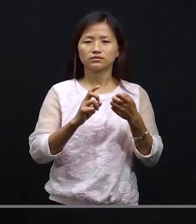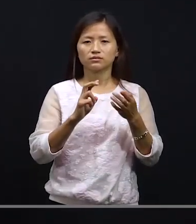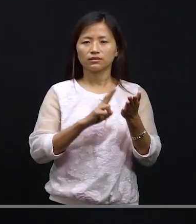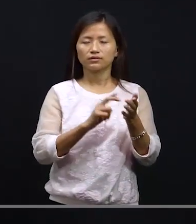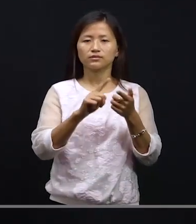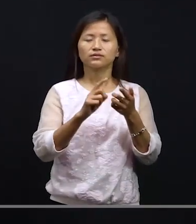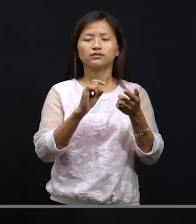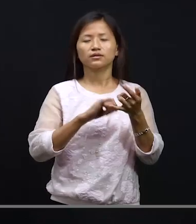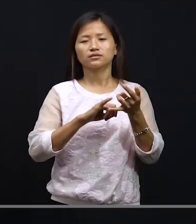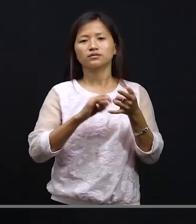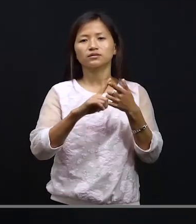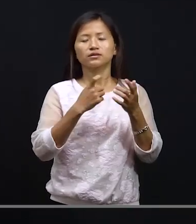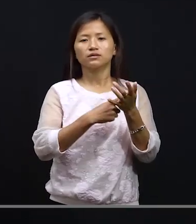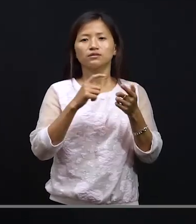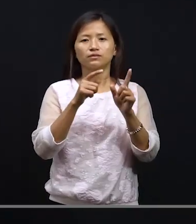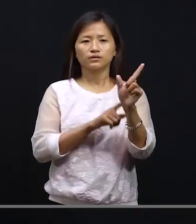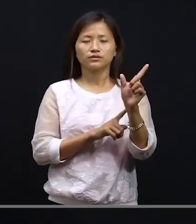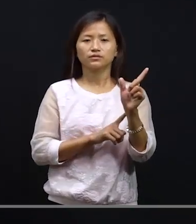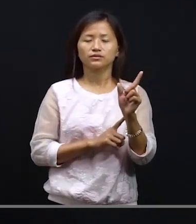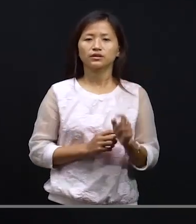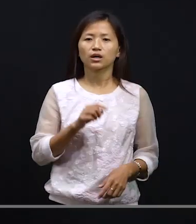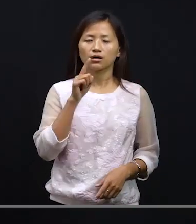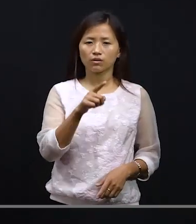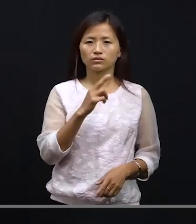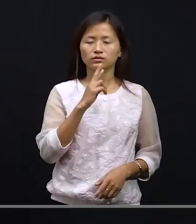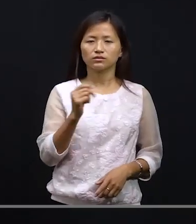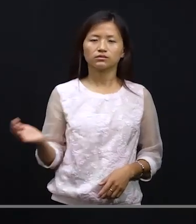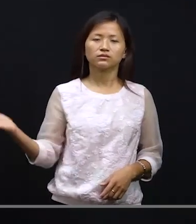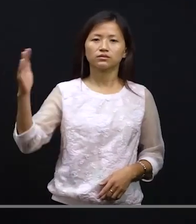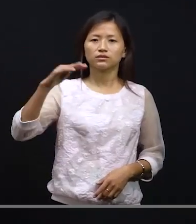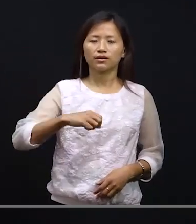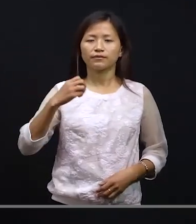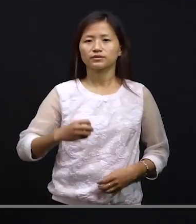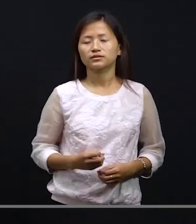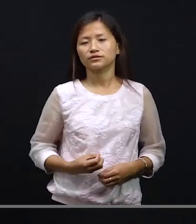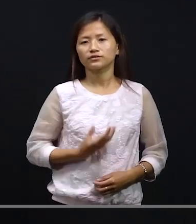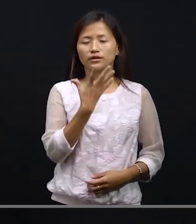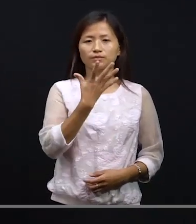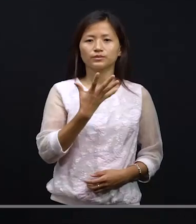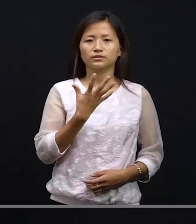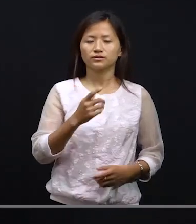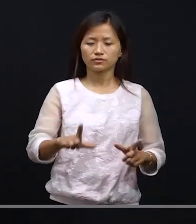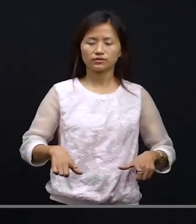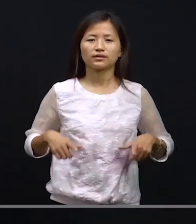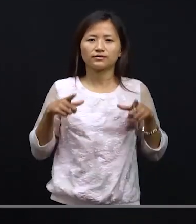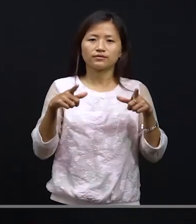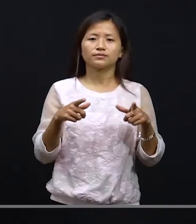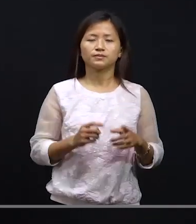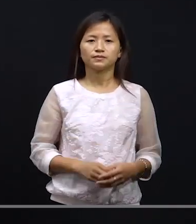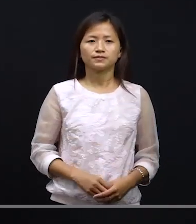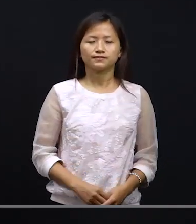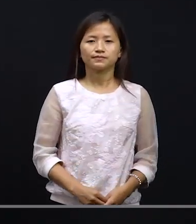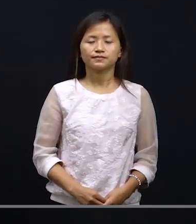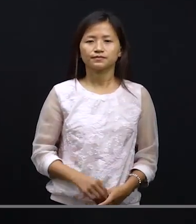the young girl was calling him, but it also signifies happiness. for life. Okay, the happiness does not come from